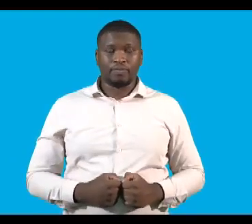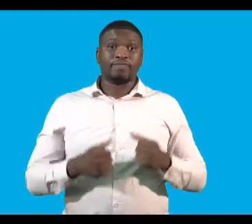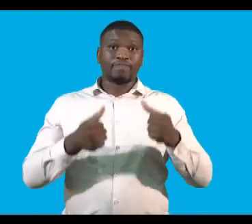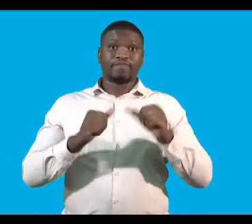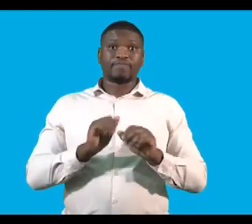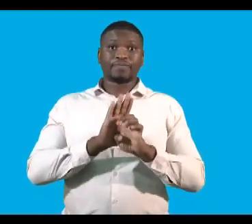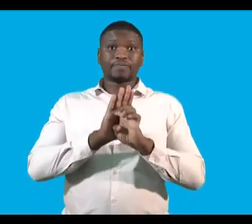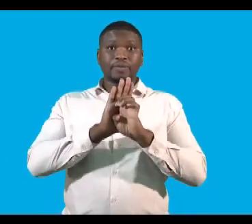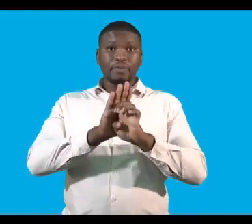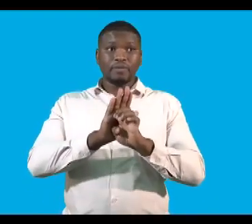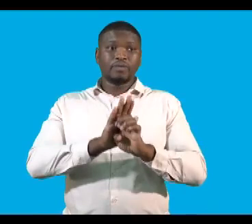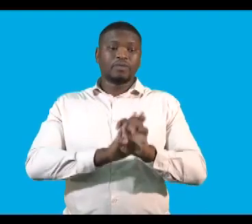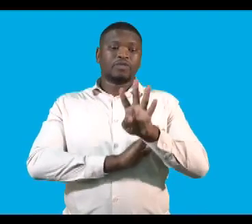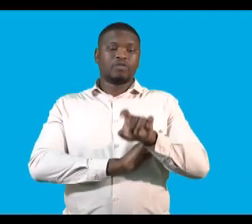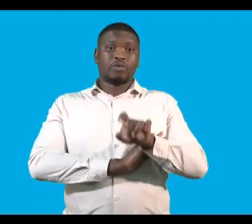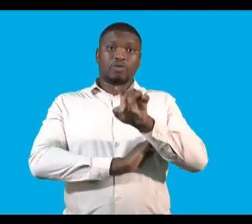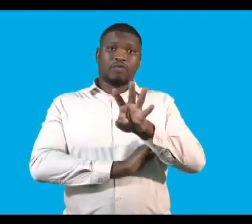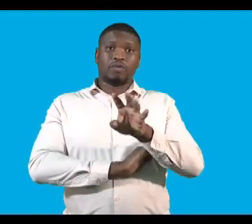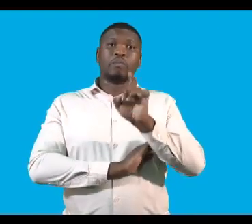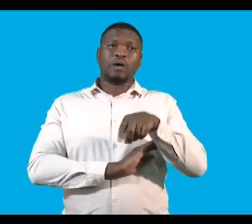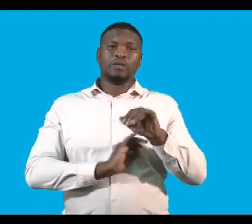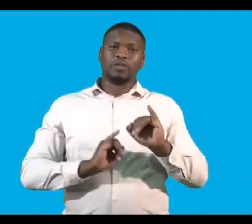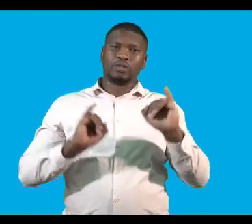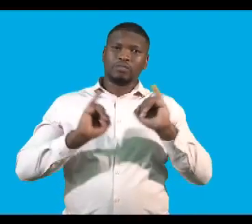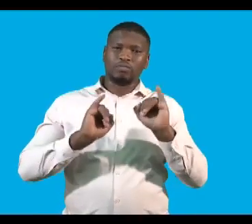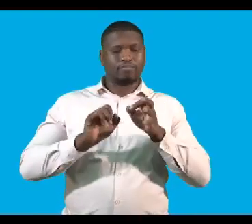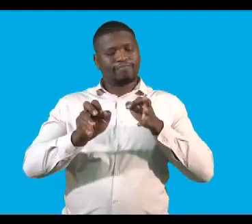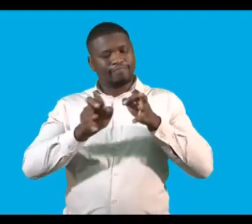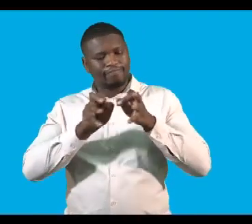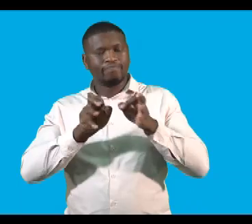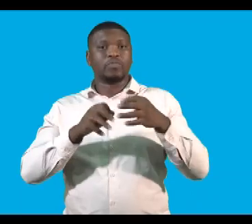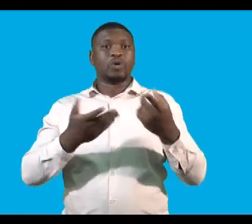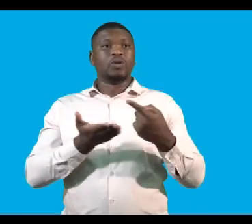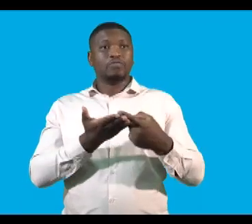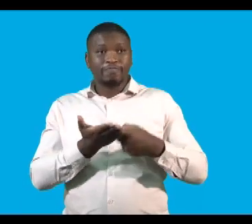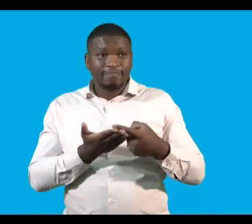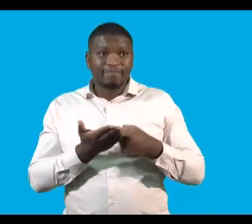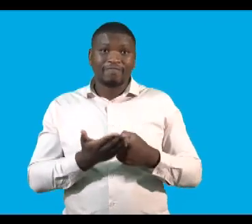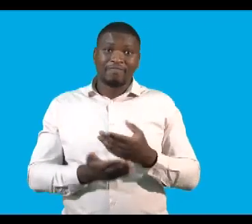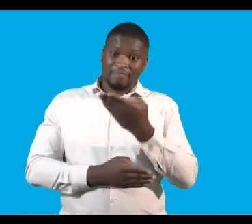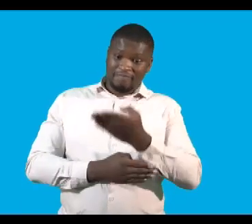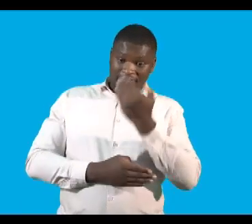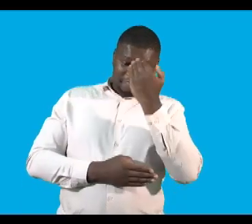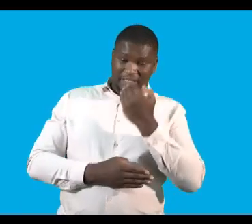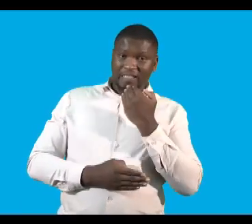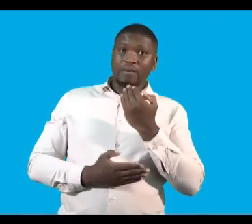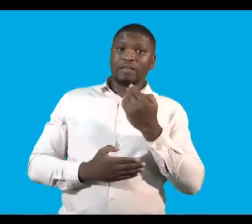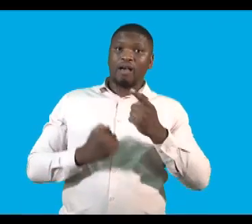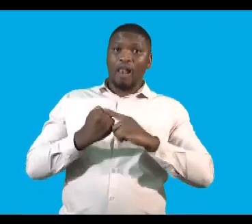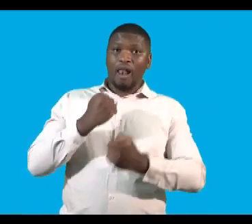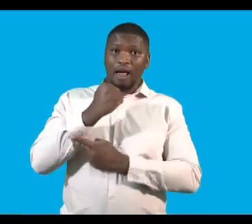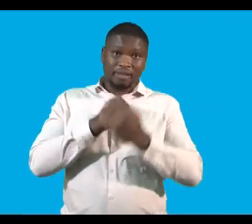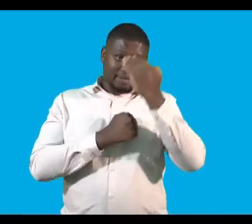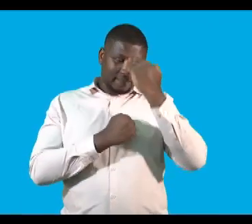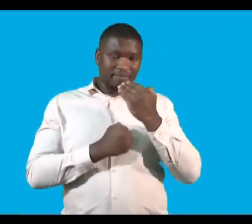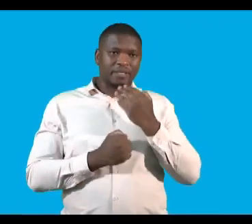Then for example 4.4, critically discuss how humor is created in the final frame